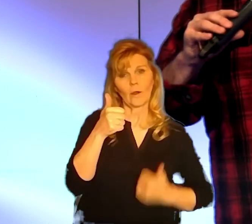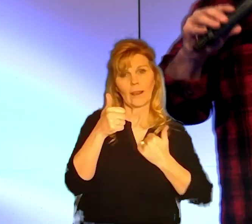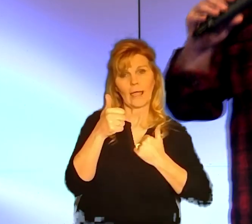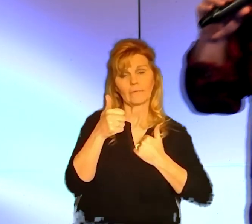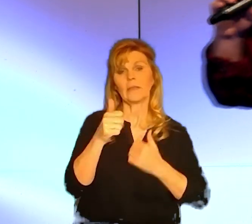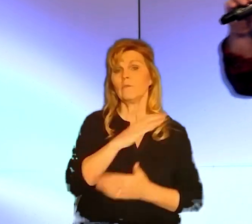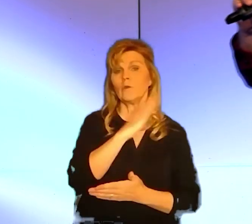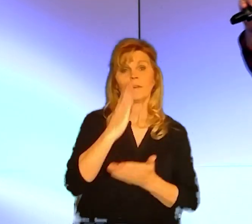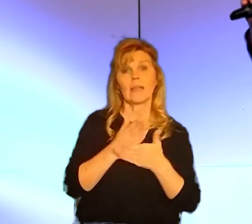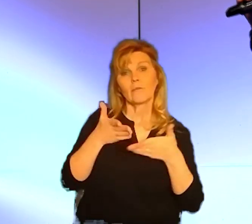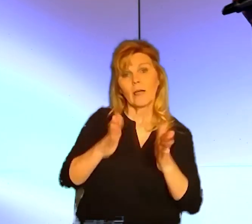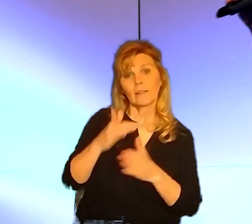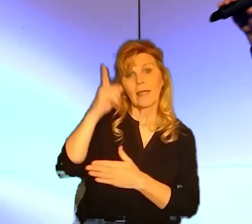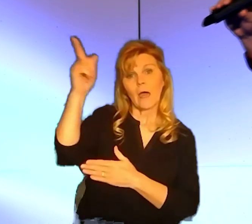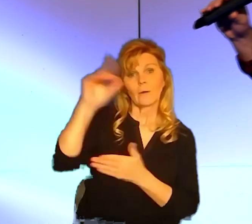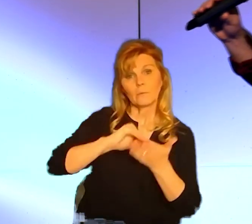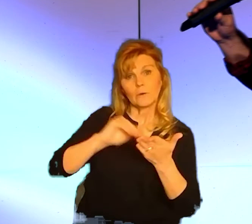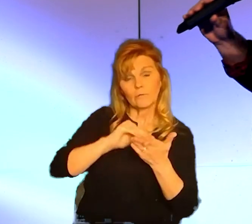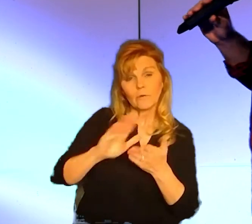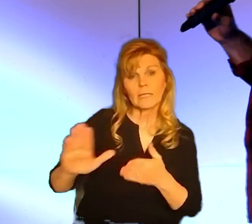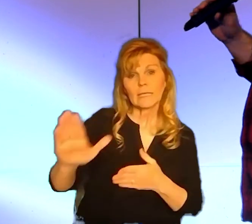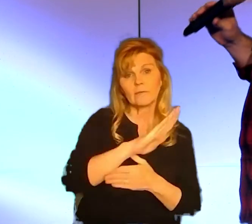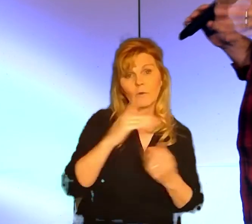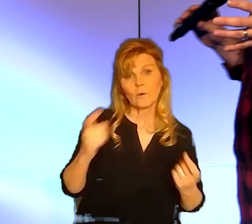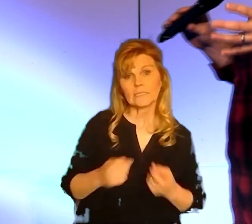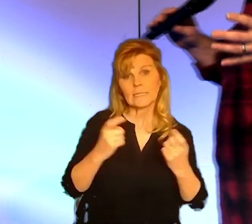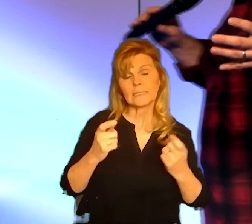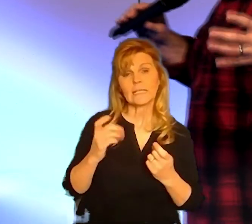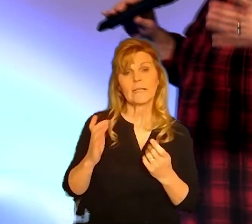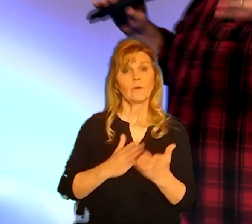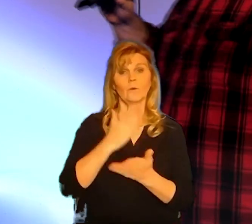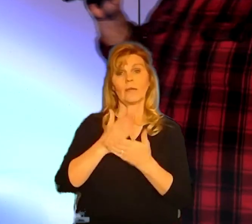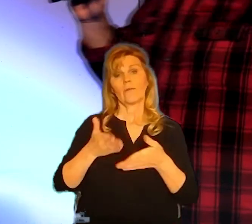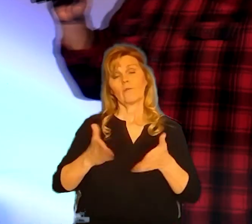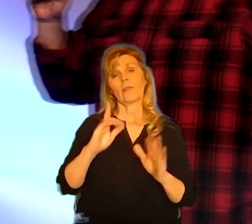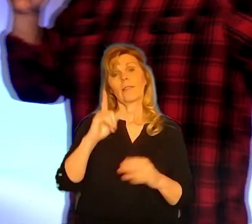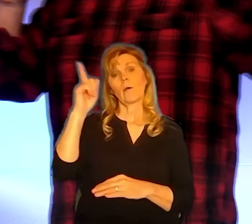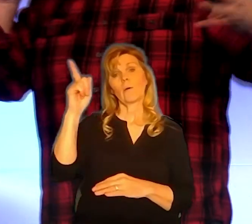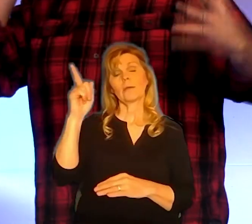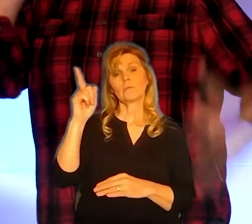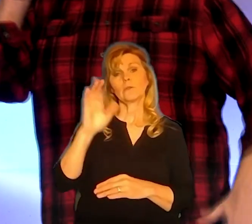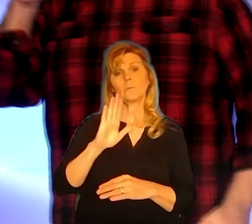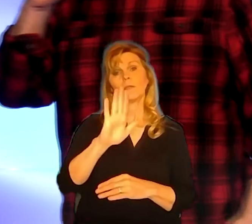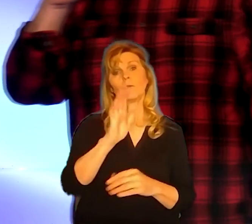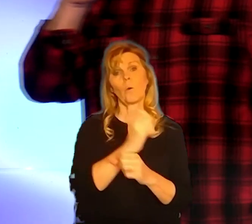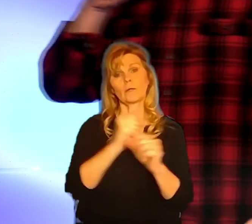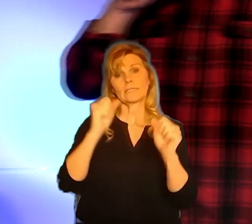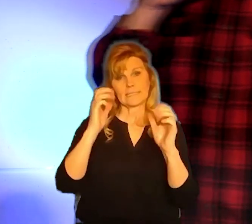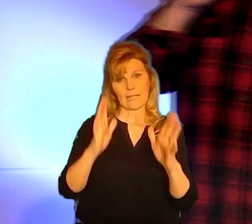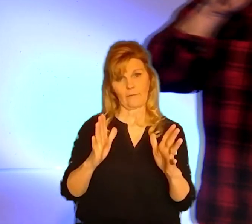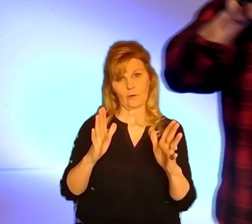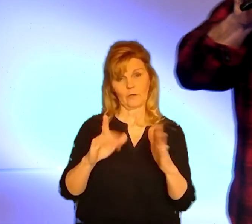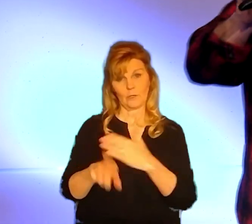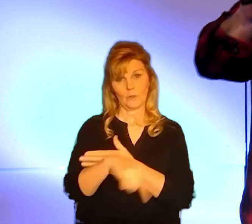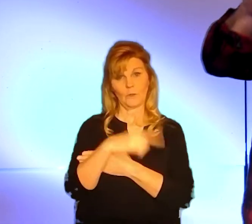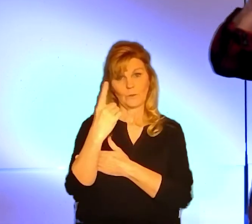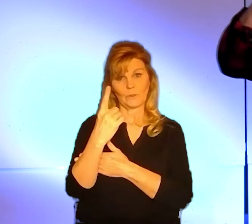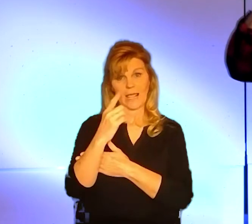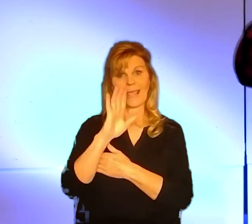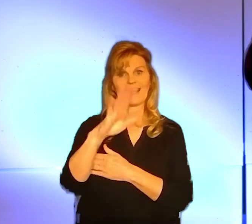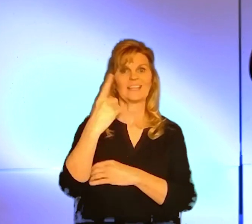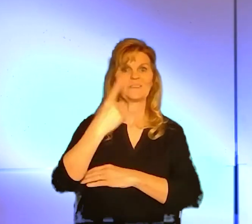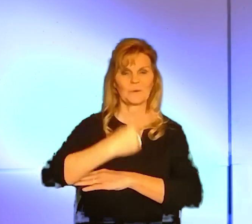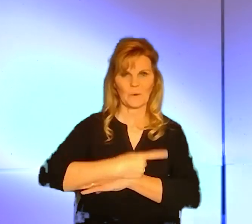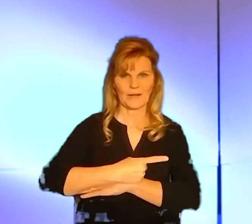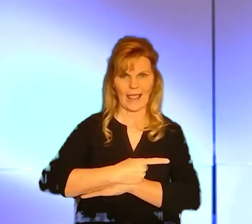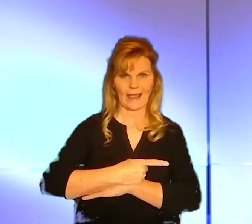him to forgive you of your sins, and if you've never allowed him to be your Savior, today is the day. Let's pray right